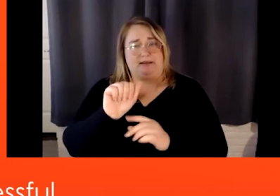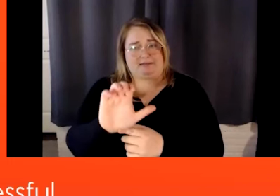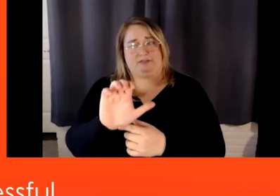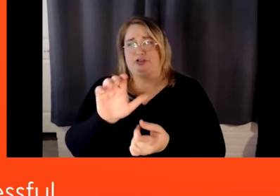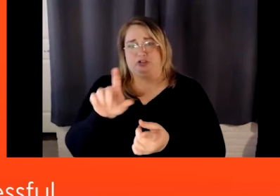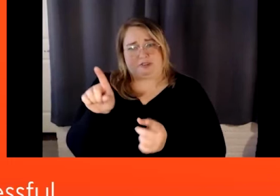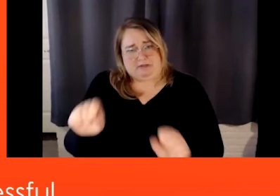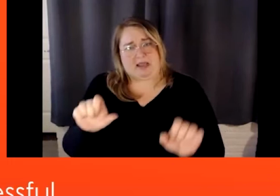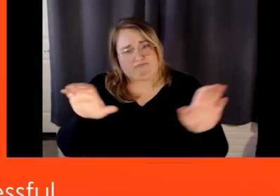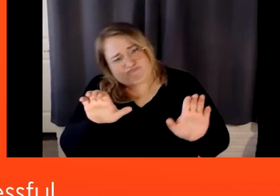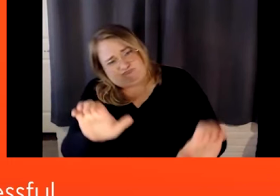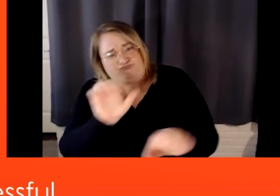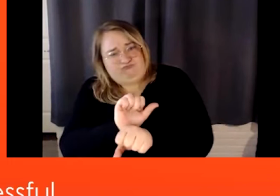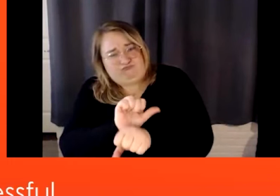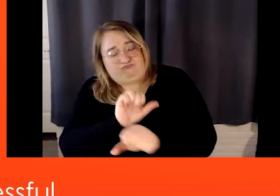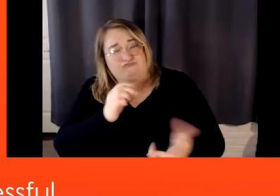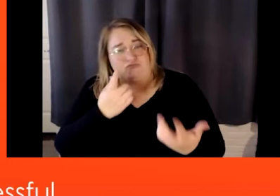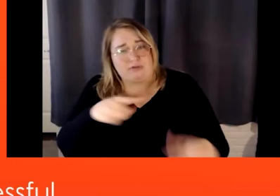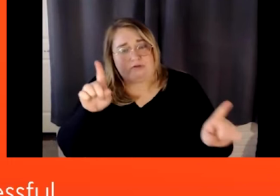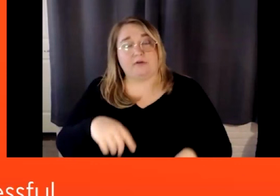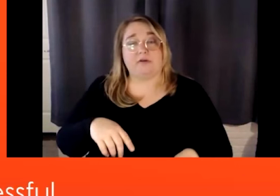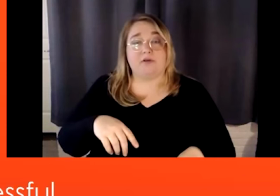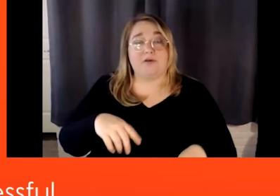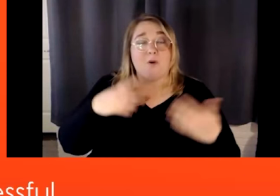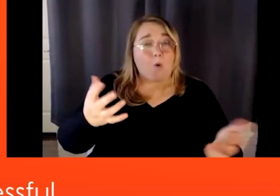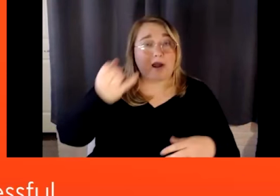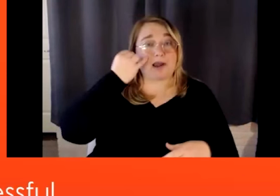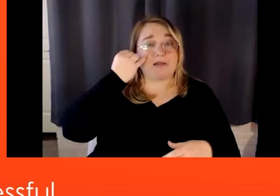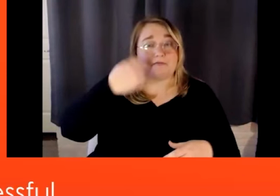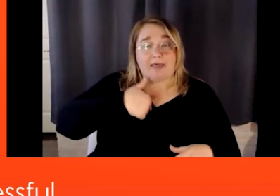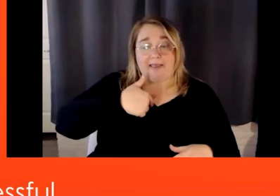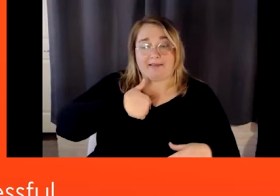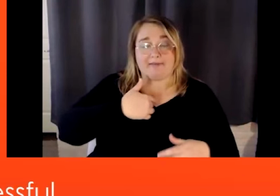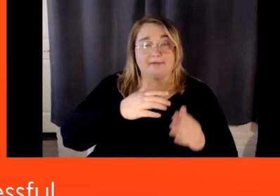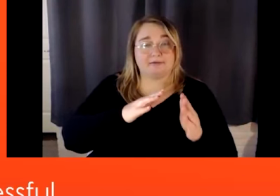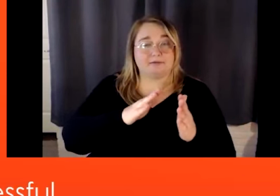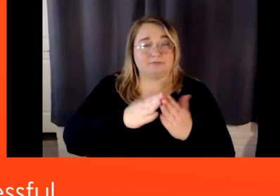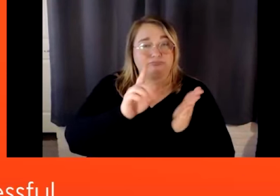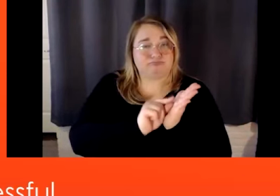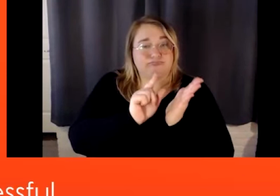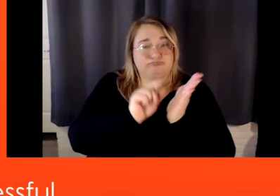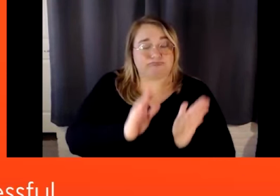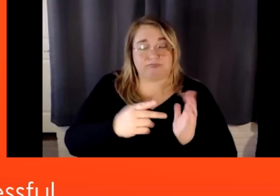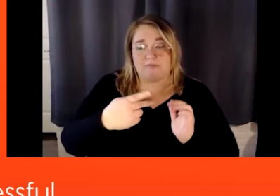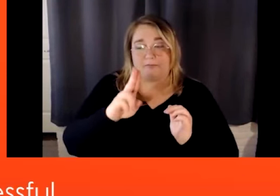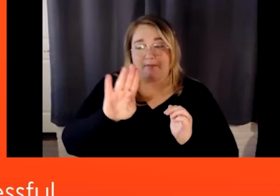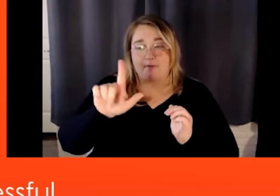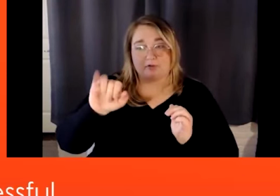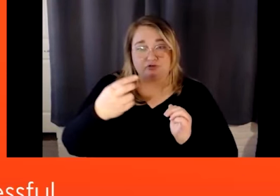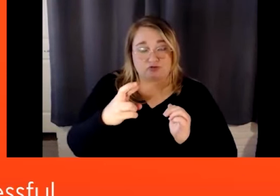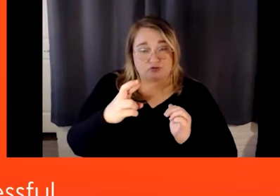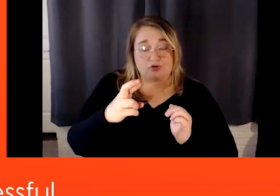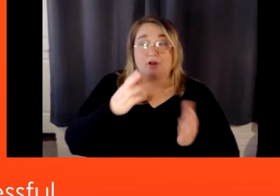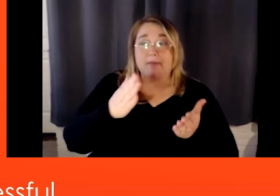well, perhaps my expectation of a student that was coming to work for me would